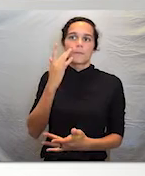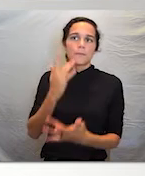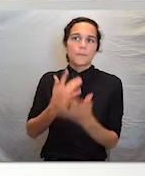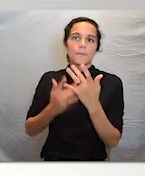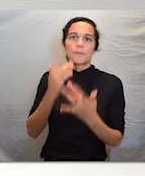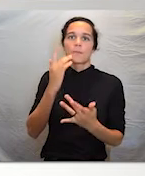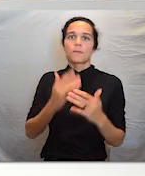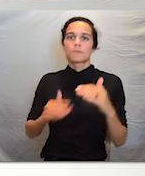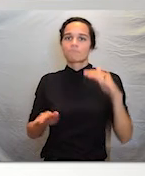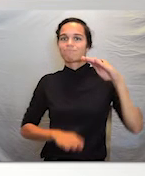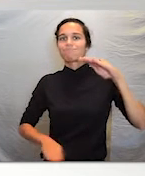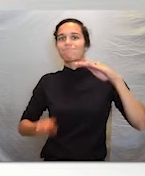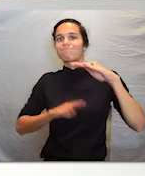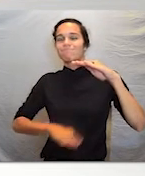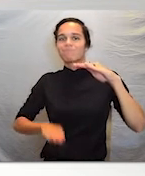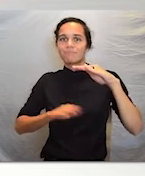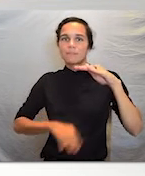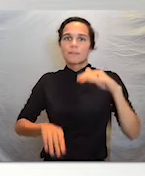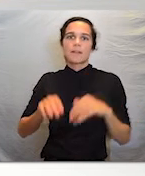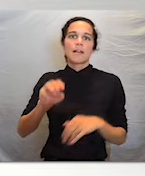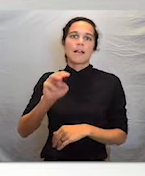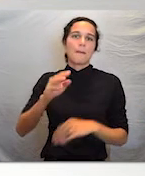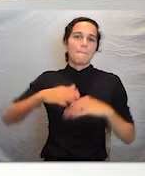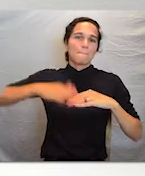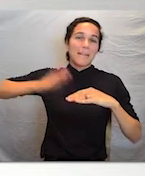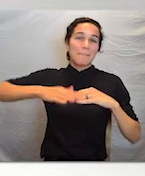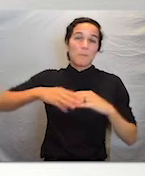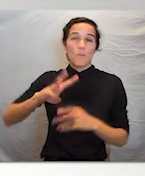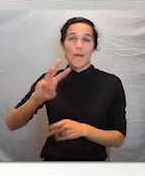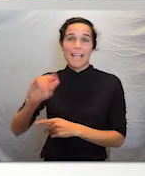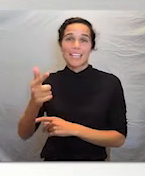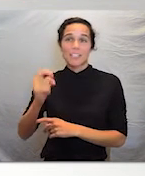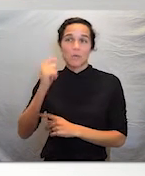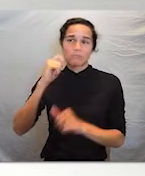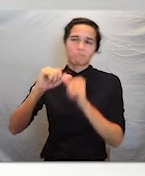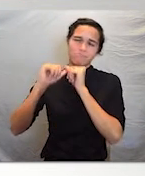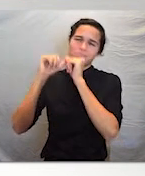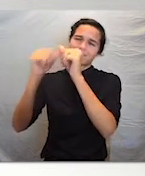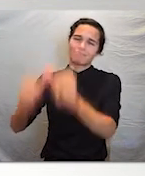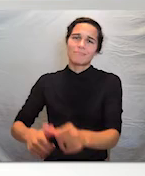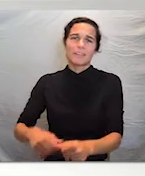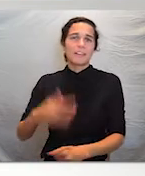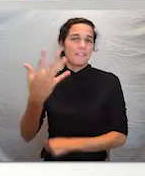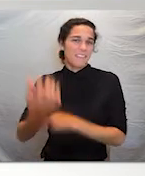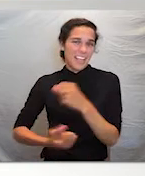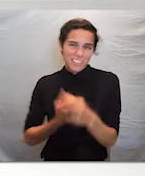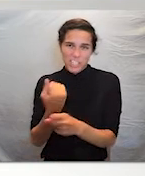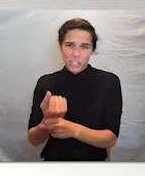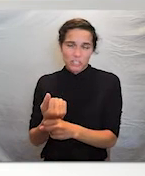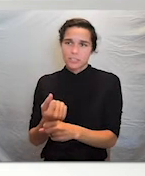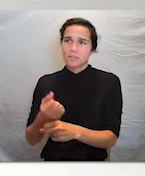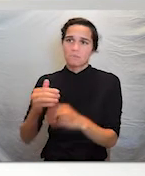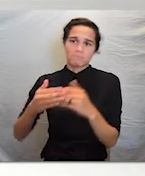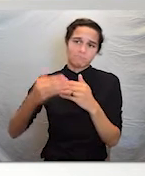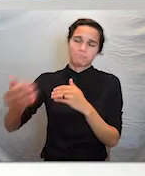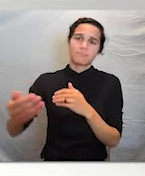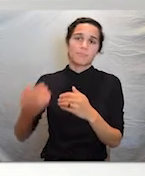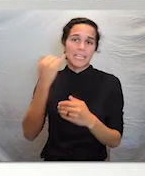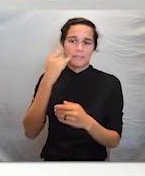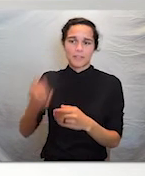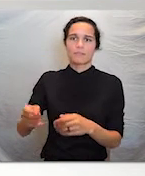forever or for 5 years. If they've been there for like 10 years, they should be moving up in different